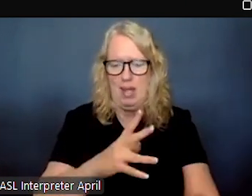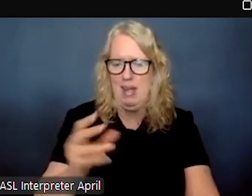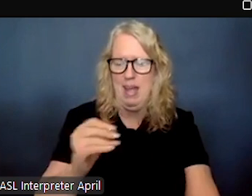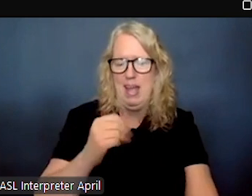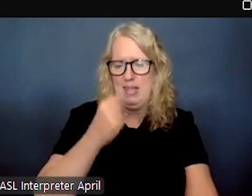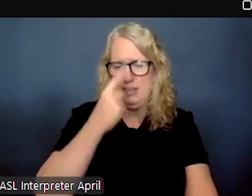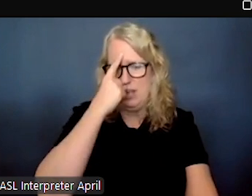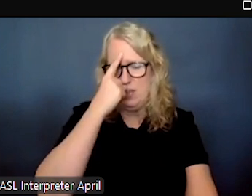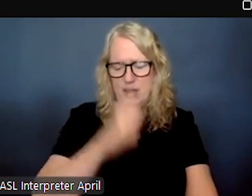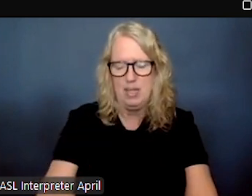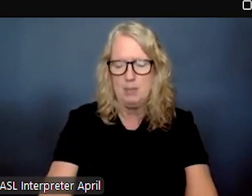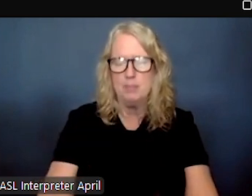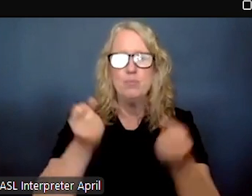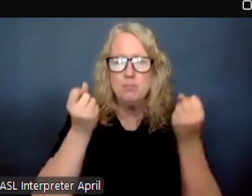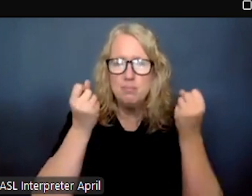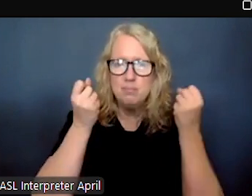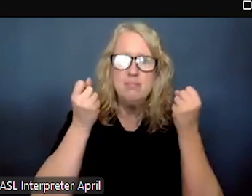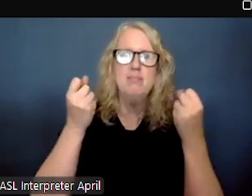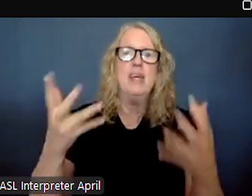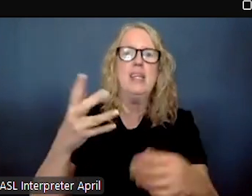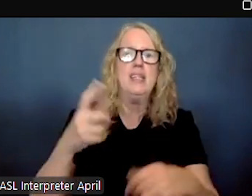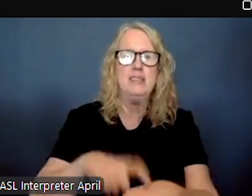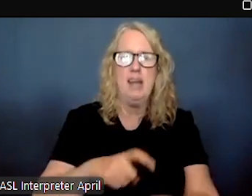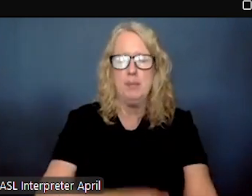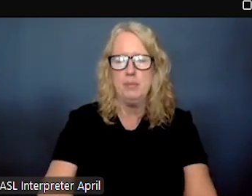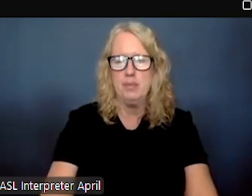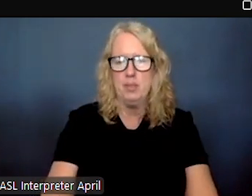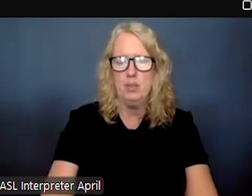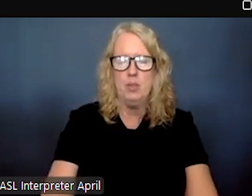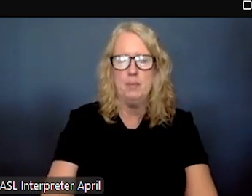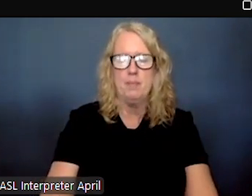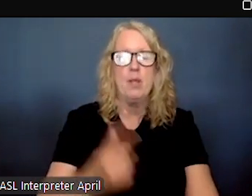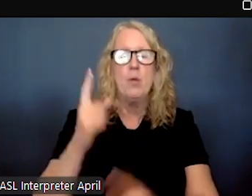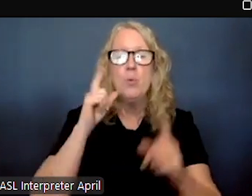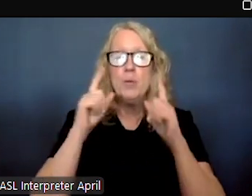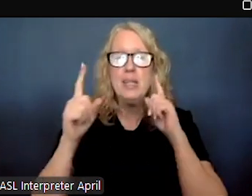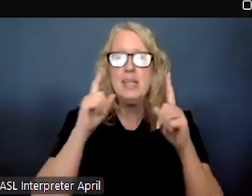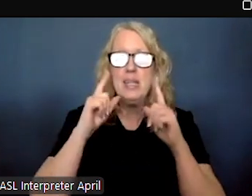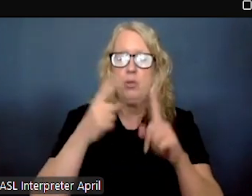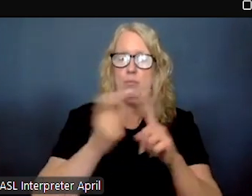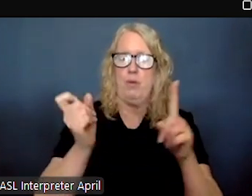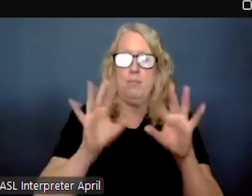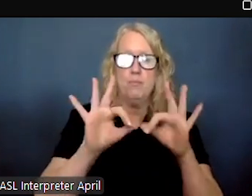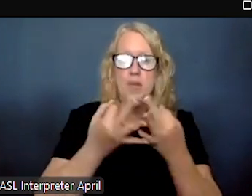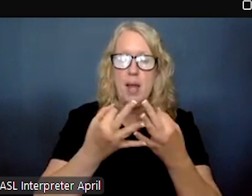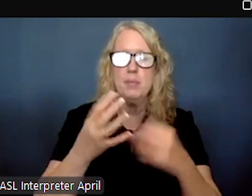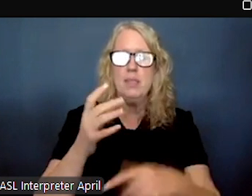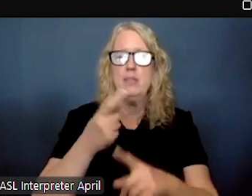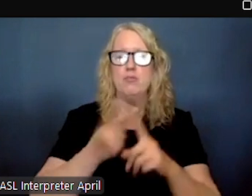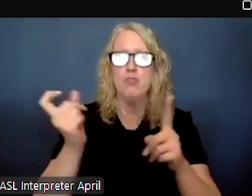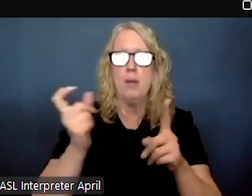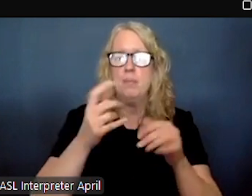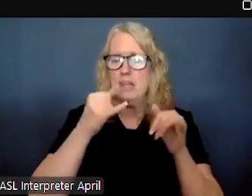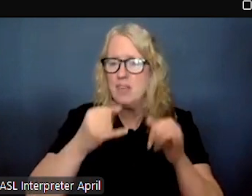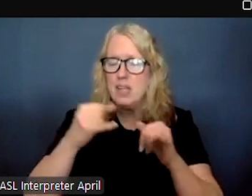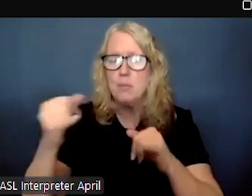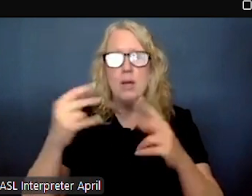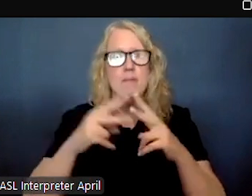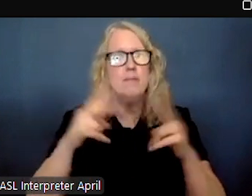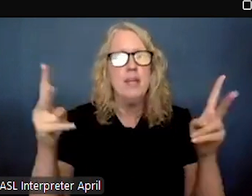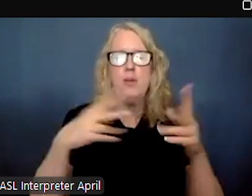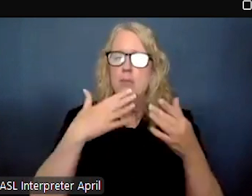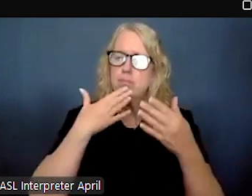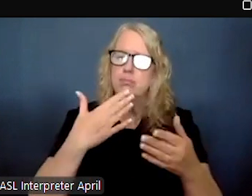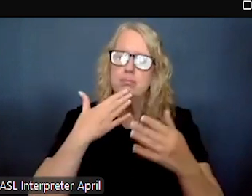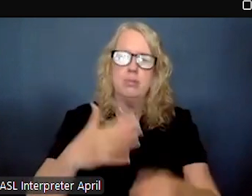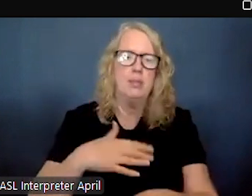think that so many times we hear from families and from individuals that they are so grateful because they're